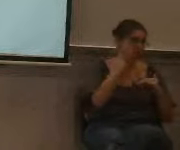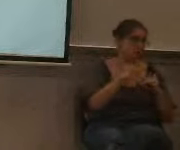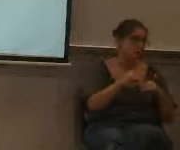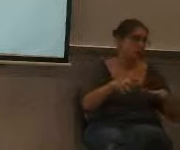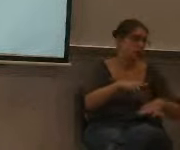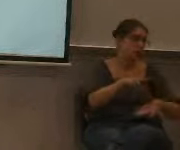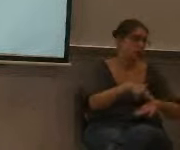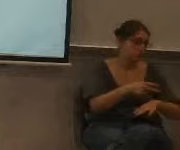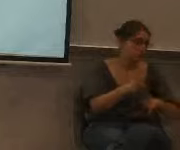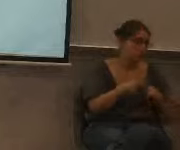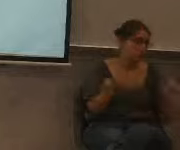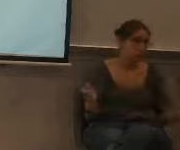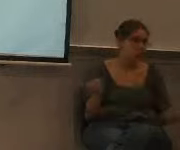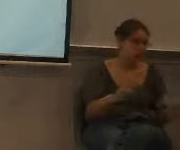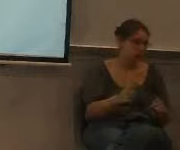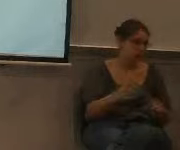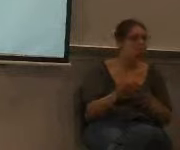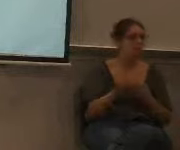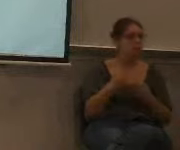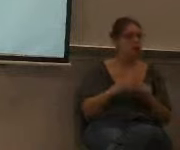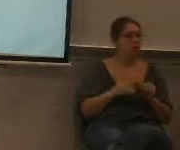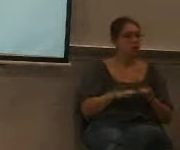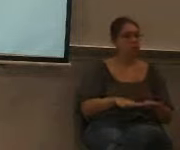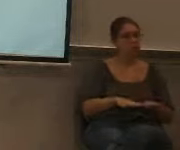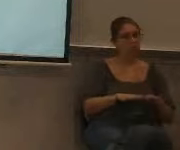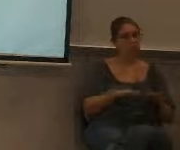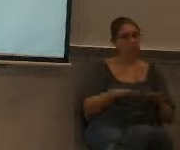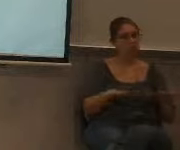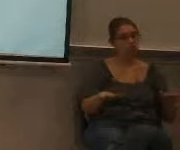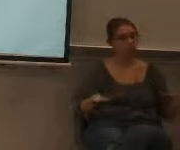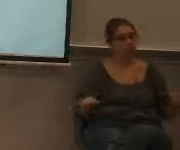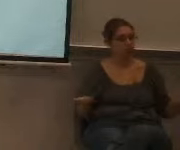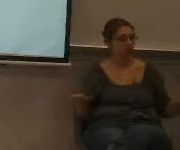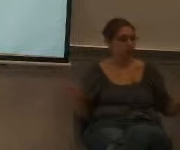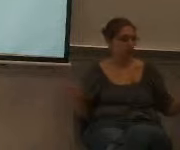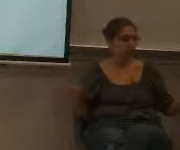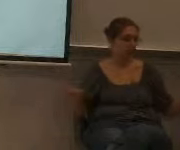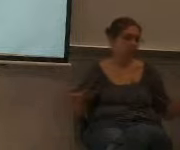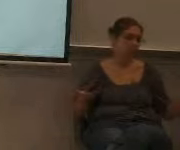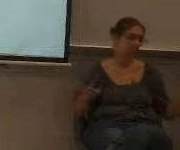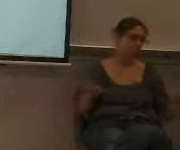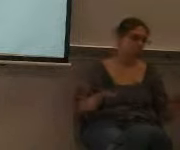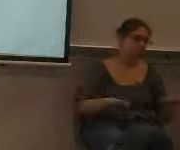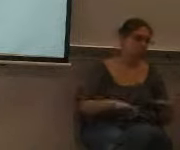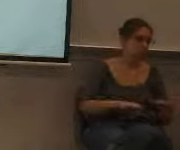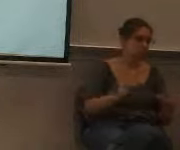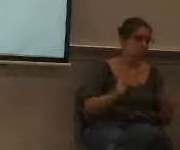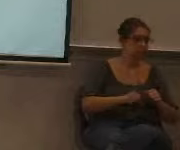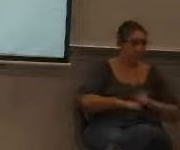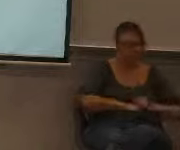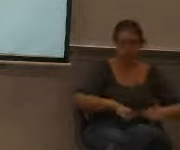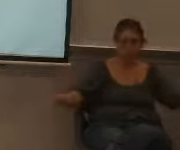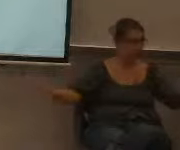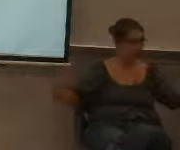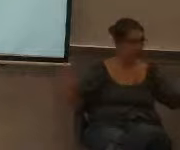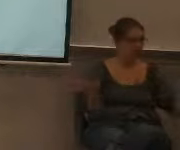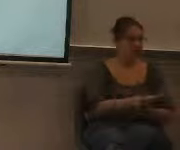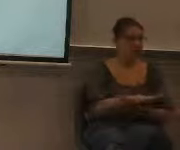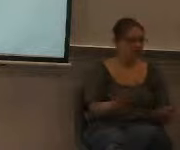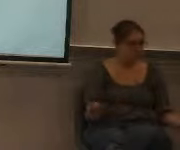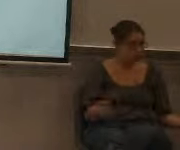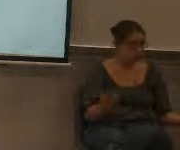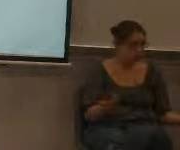come back. So it can be much more sort of catastrophic. And the last problem with levees is that they tend to actually